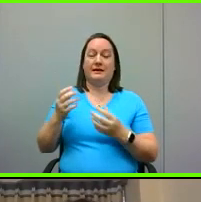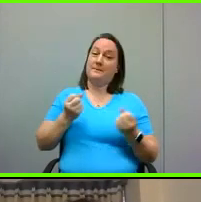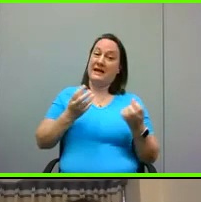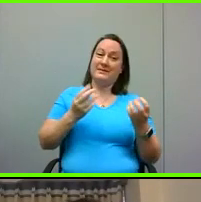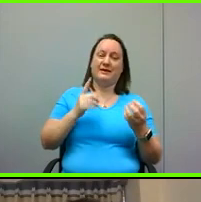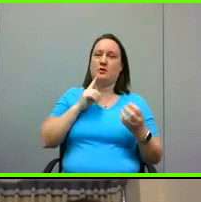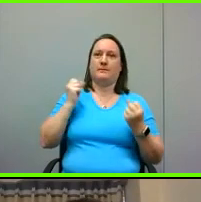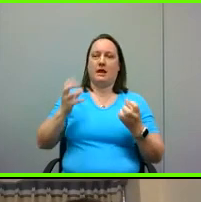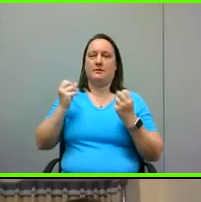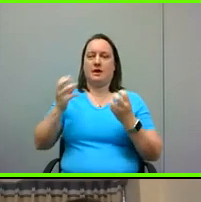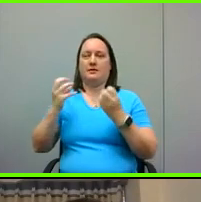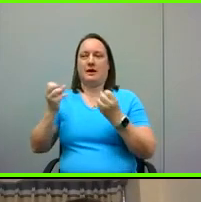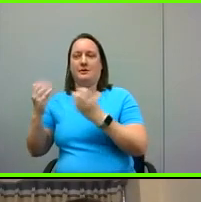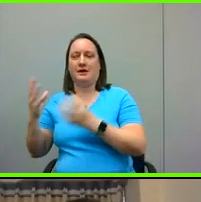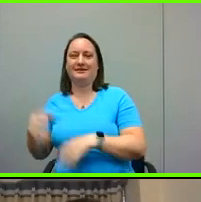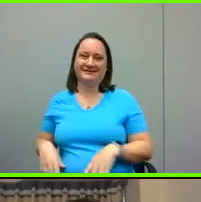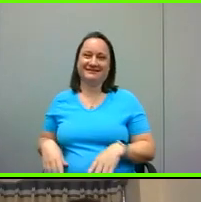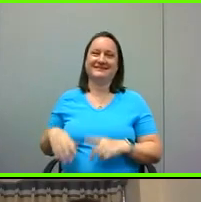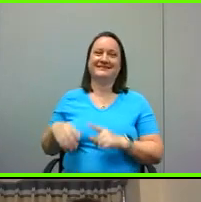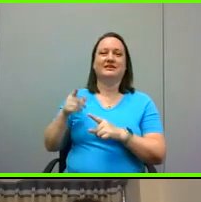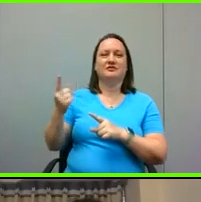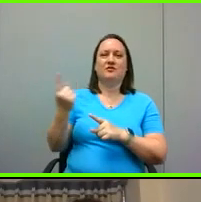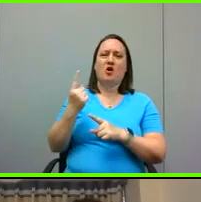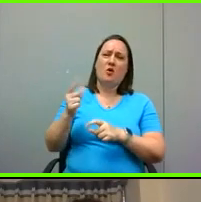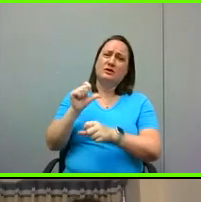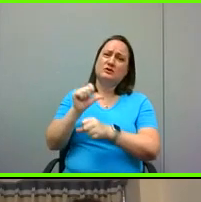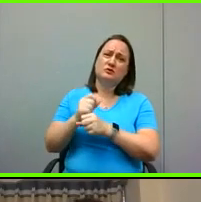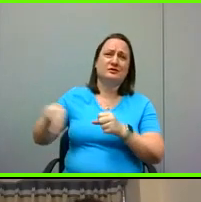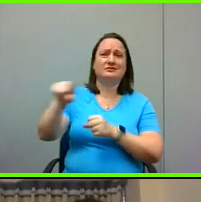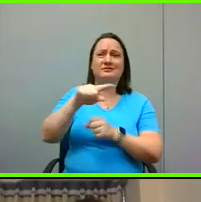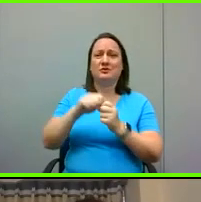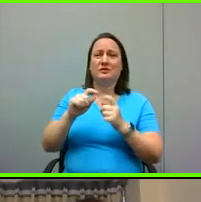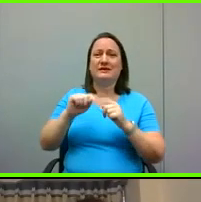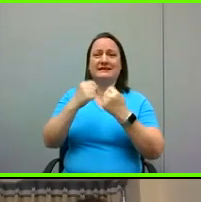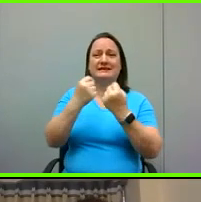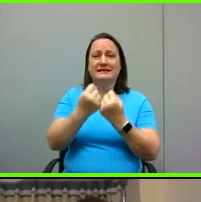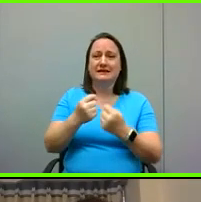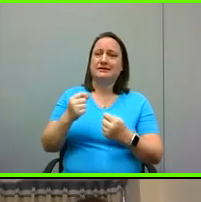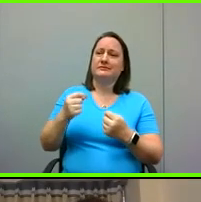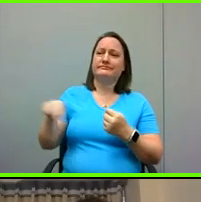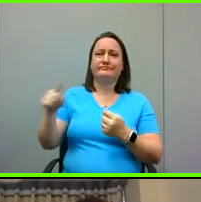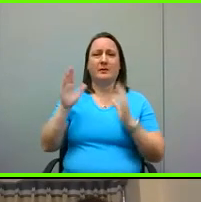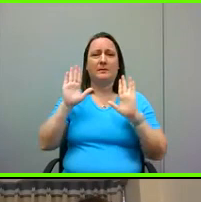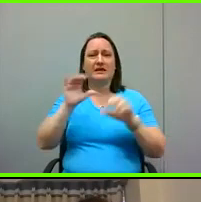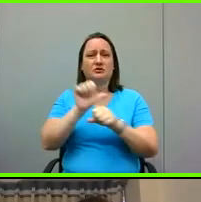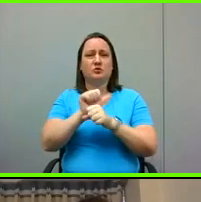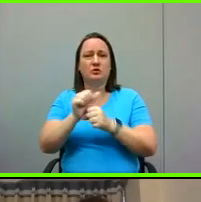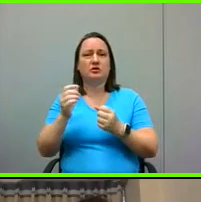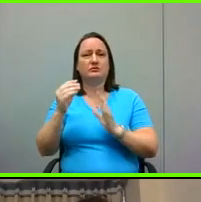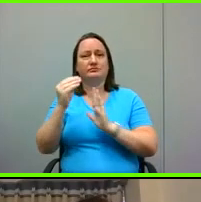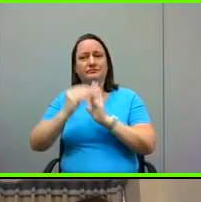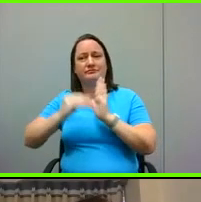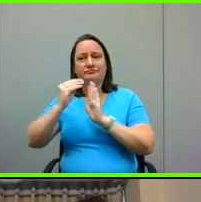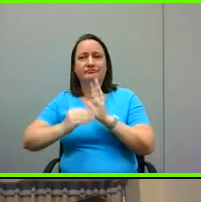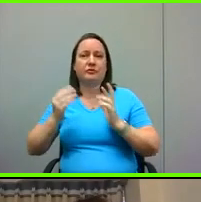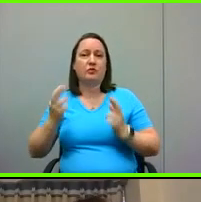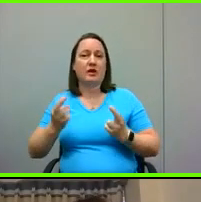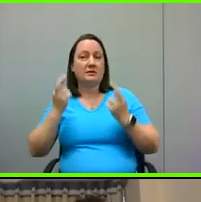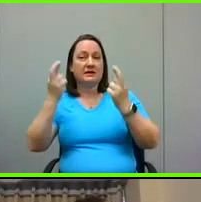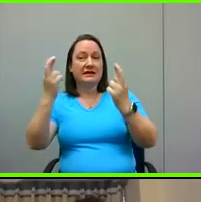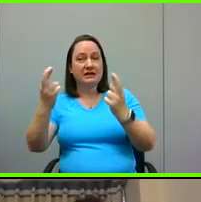you've always worked with them and done an amazing job of developing recommendations that improve